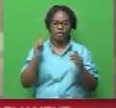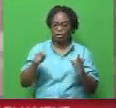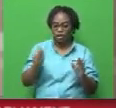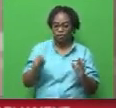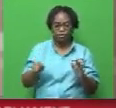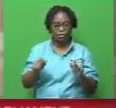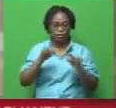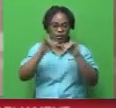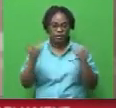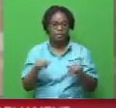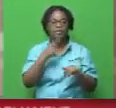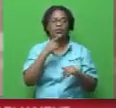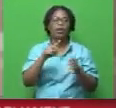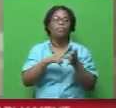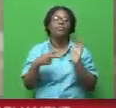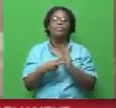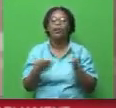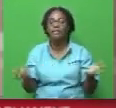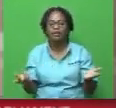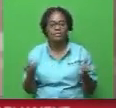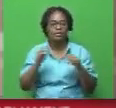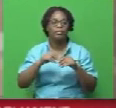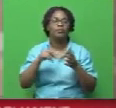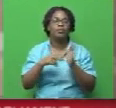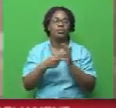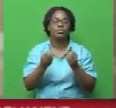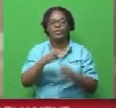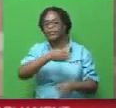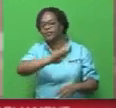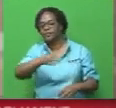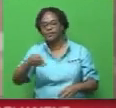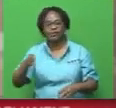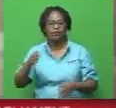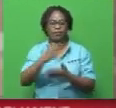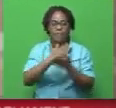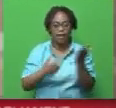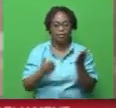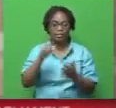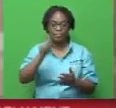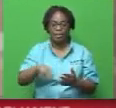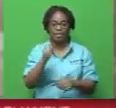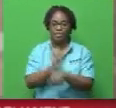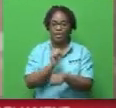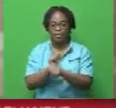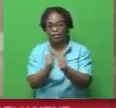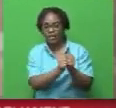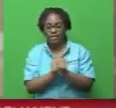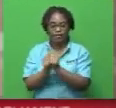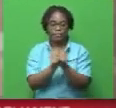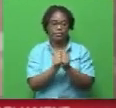consists of many parts that have to work together and complement each other to produce the desired results. It is exactly that. It is a